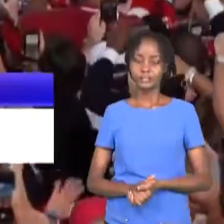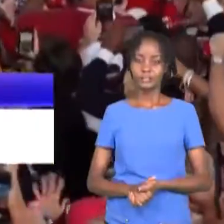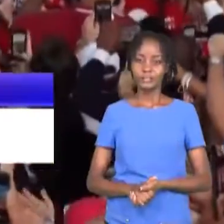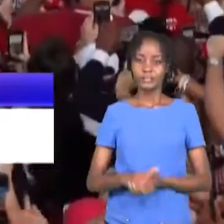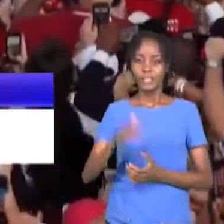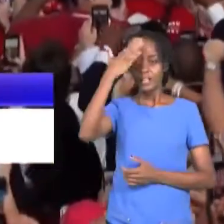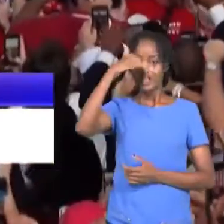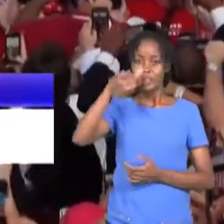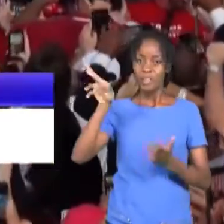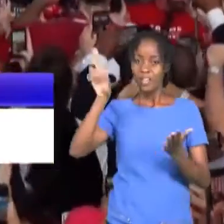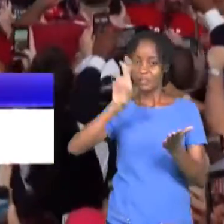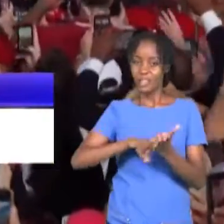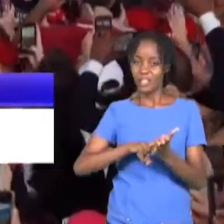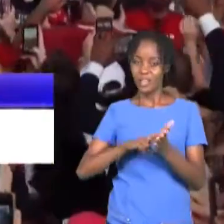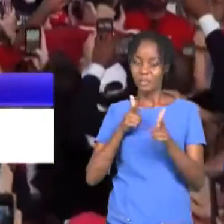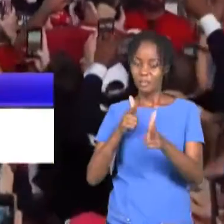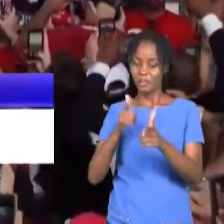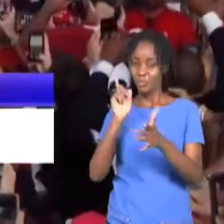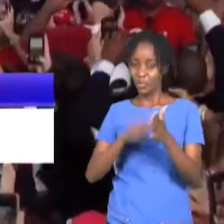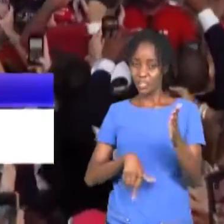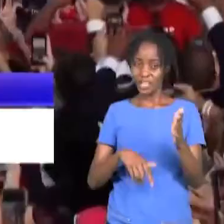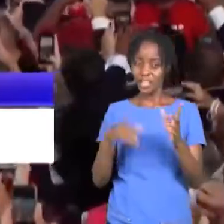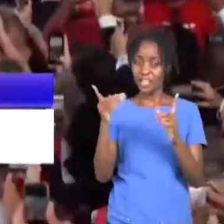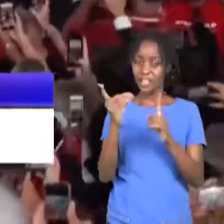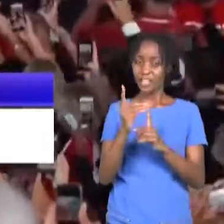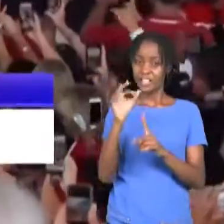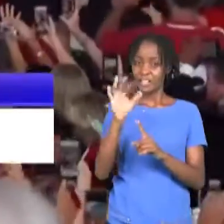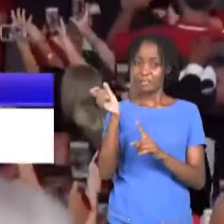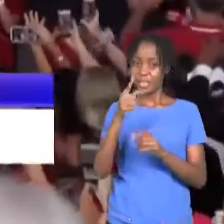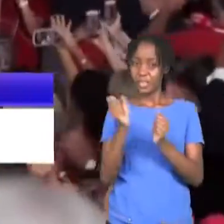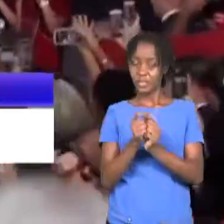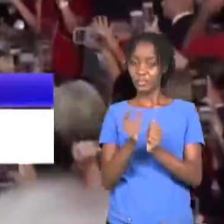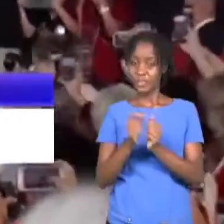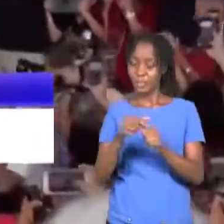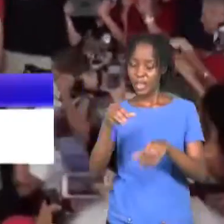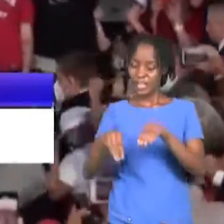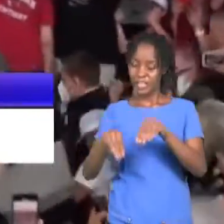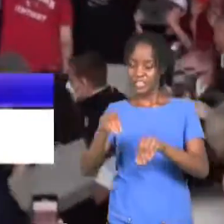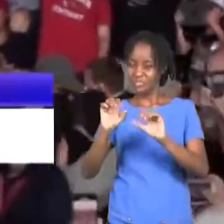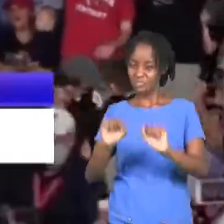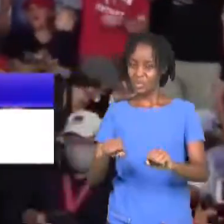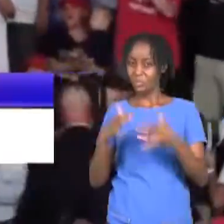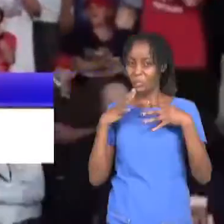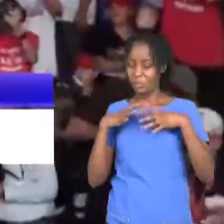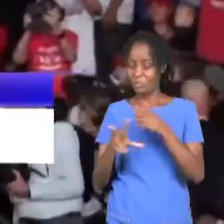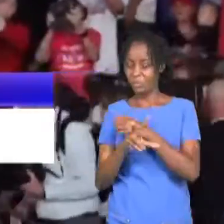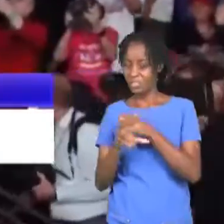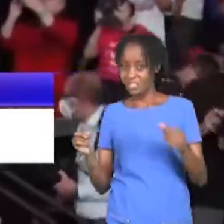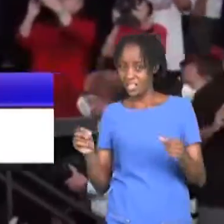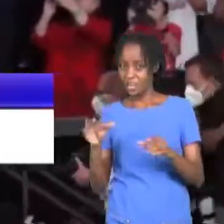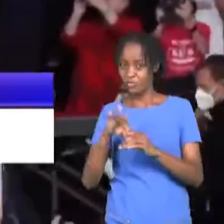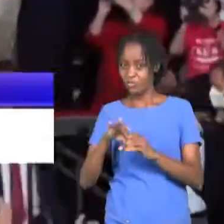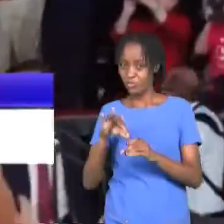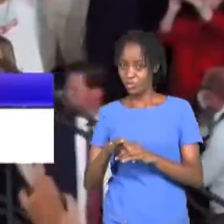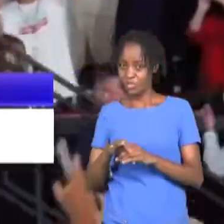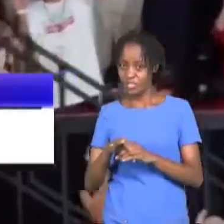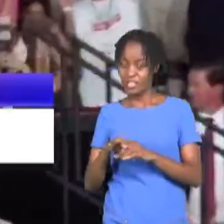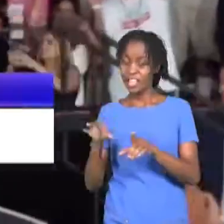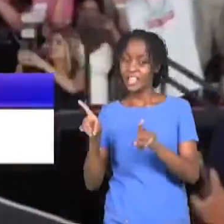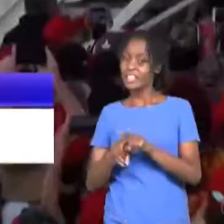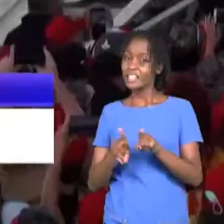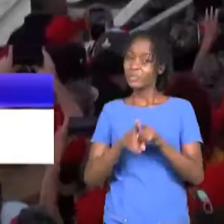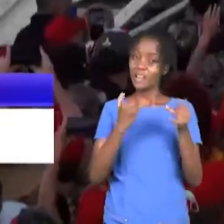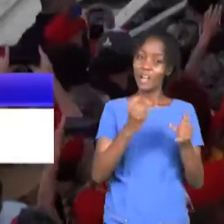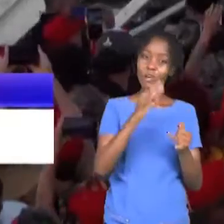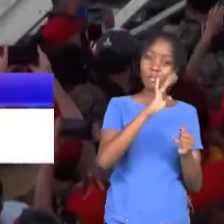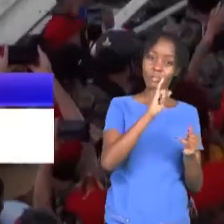repeated accusations that the November 3rd election would be rigged against him, a statement slammed strongly by Joe Biden as he also calls out